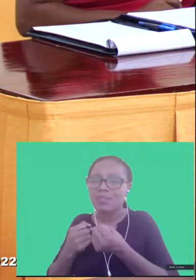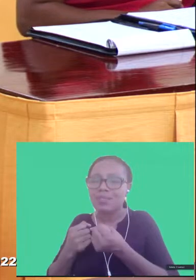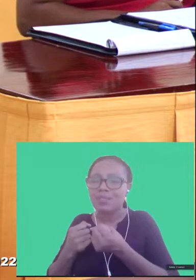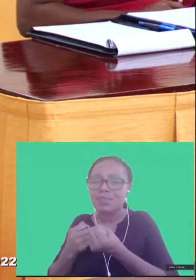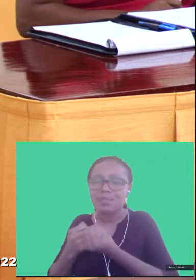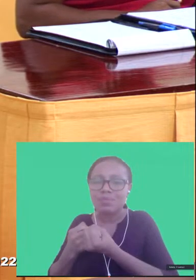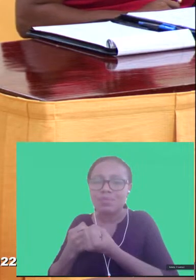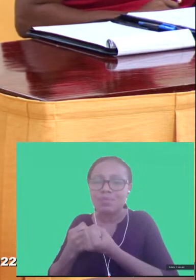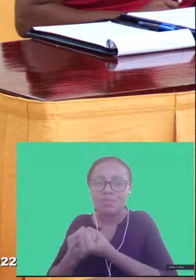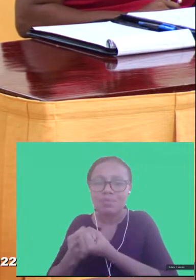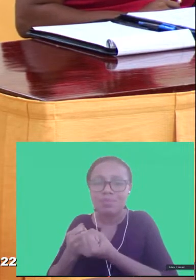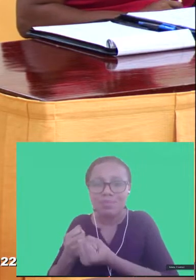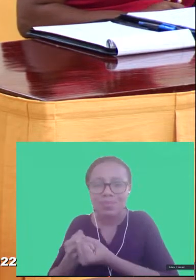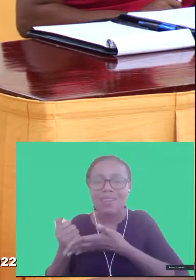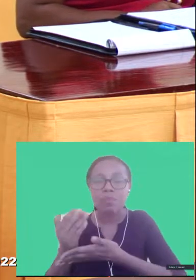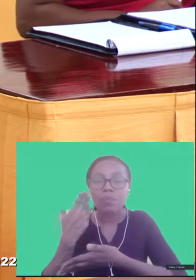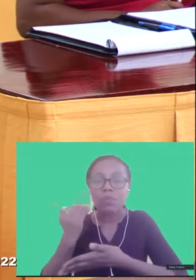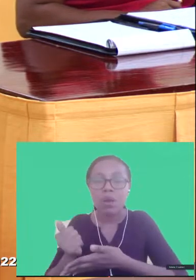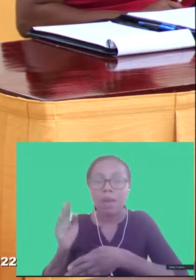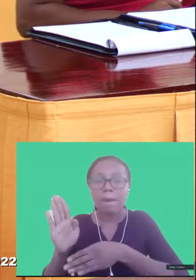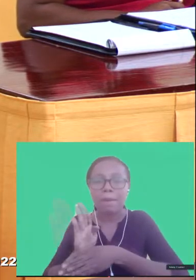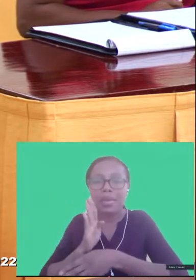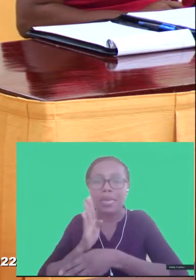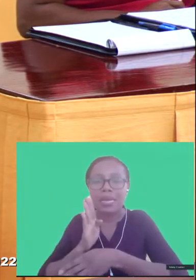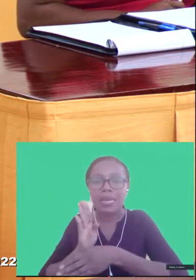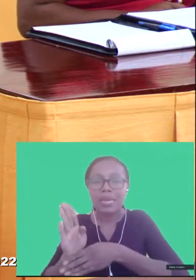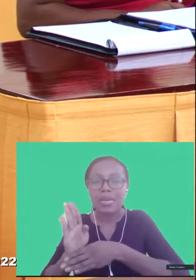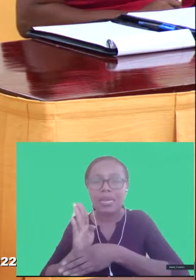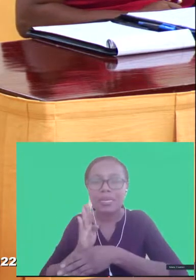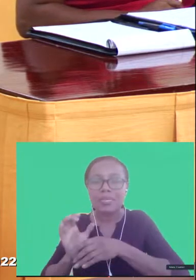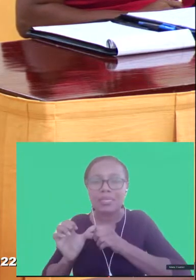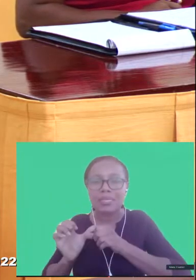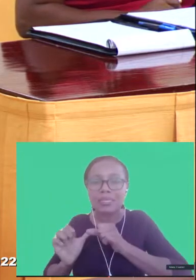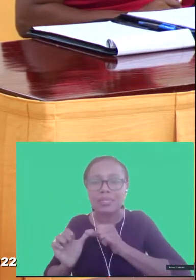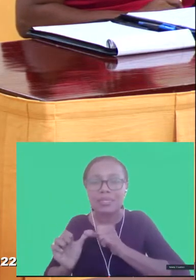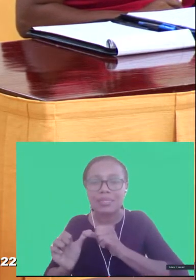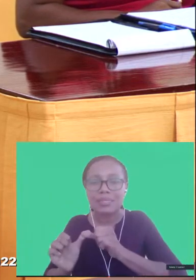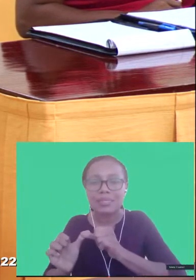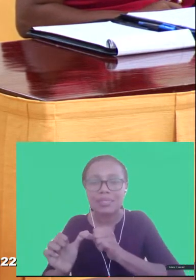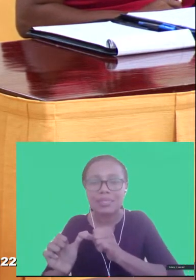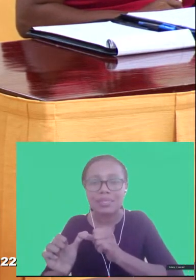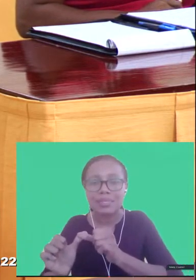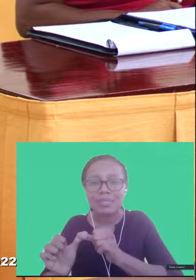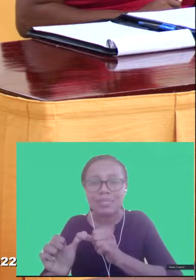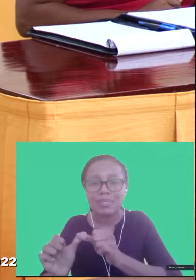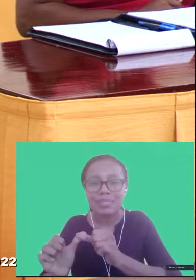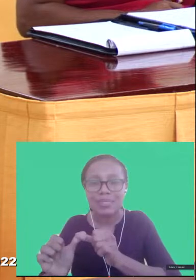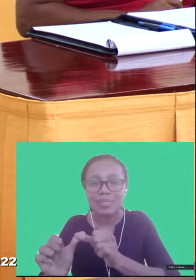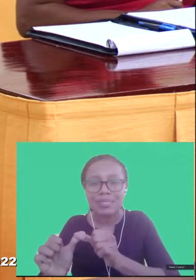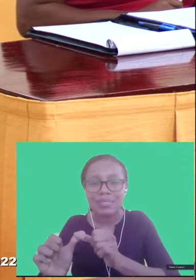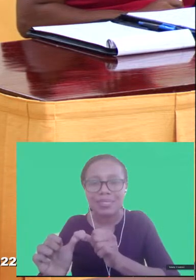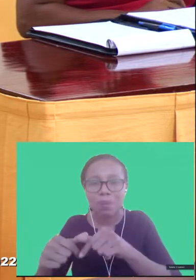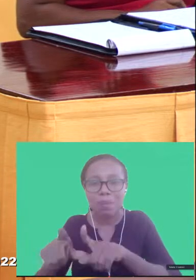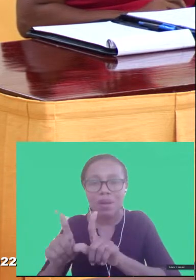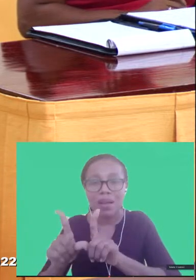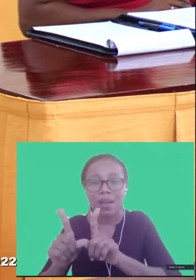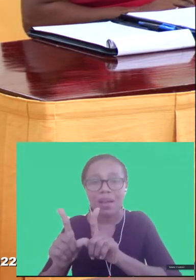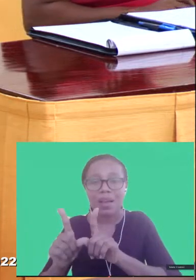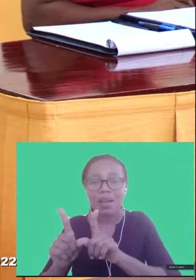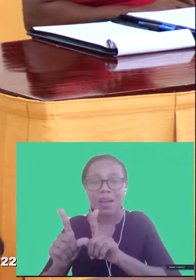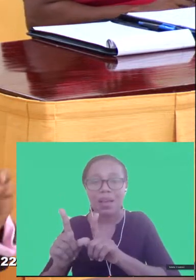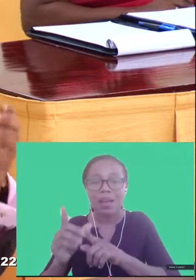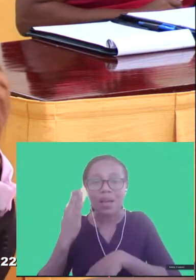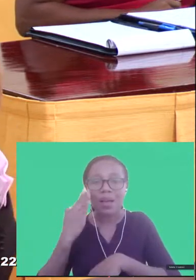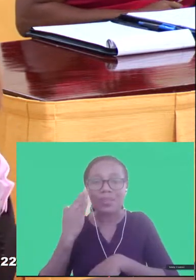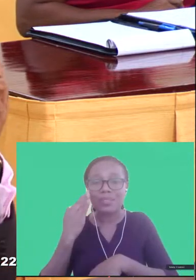say, I can't say often enough, if you look at the businesses that start and fail, that businesses that begin in one